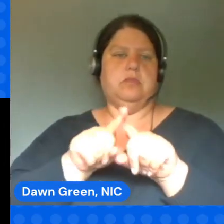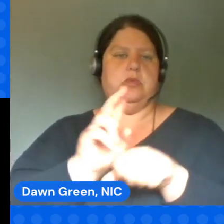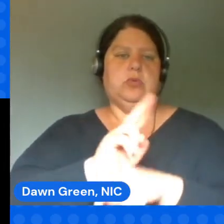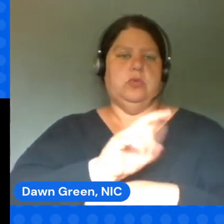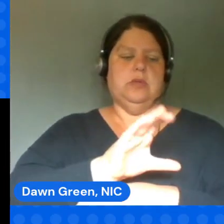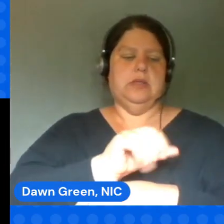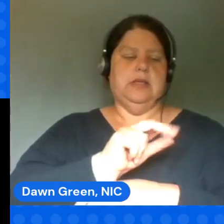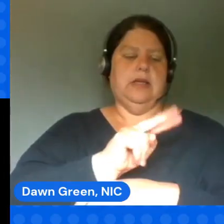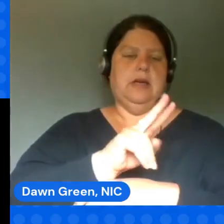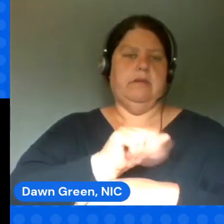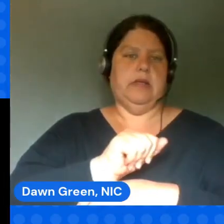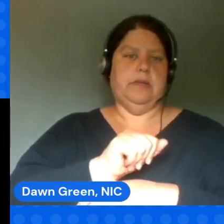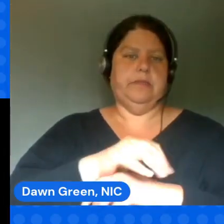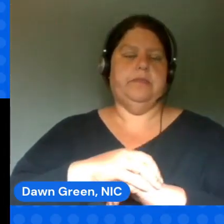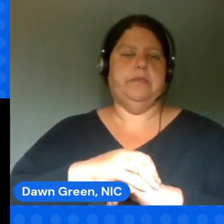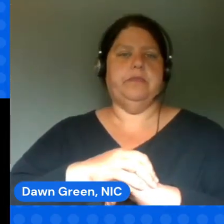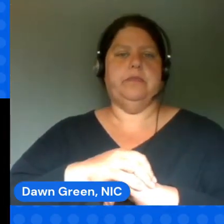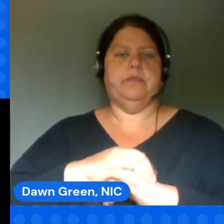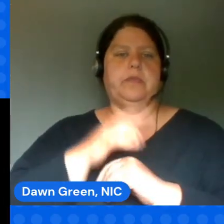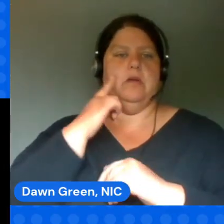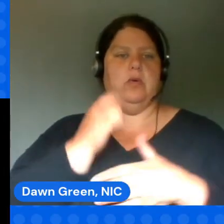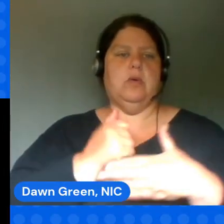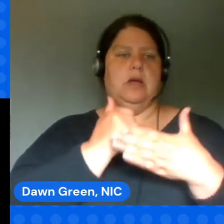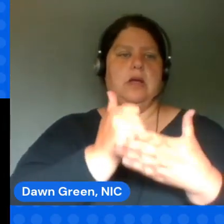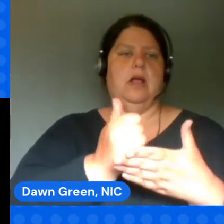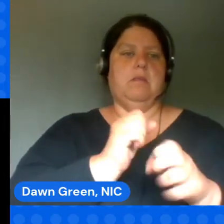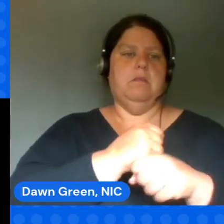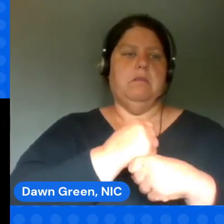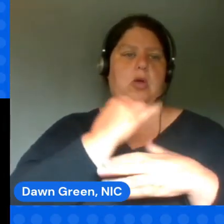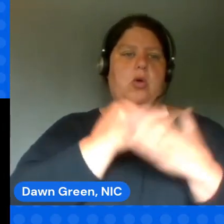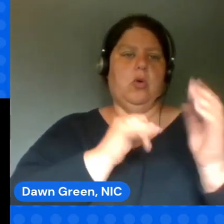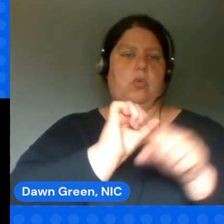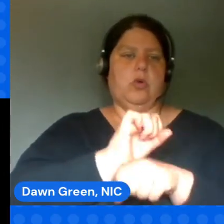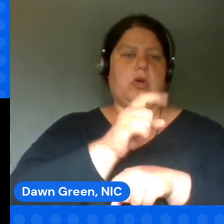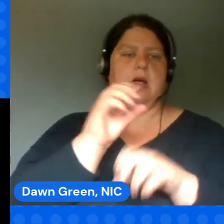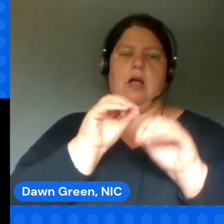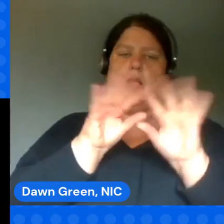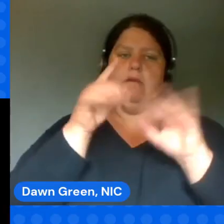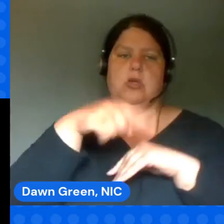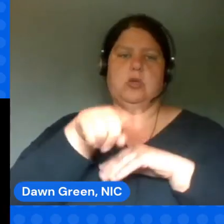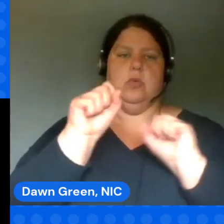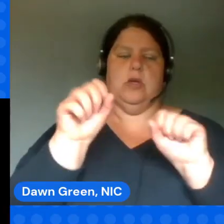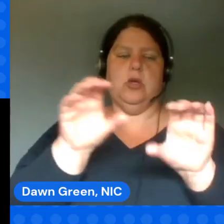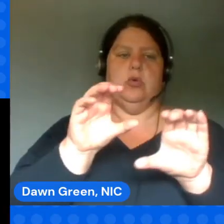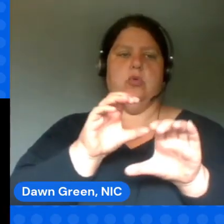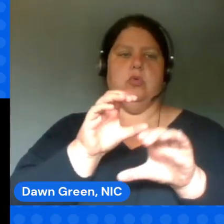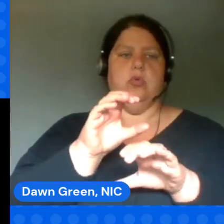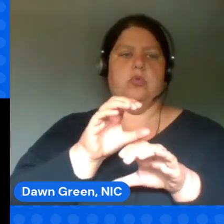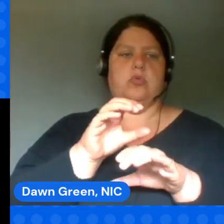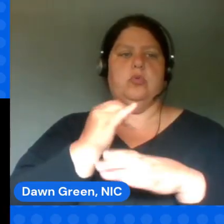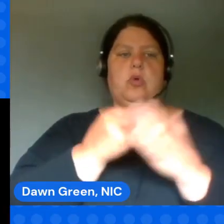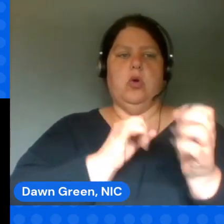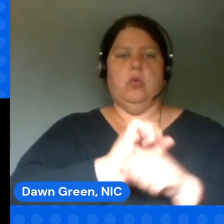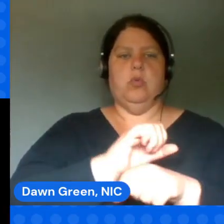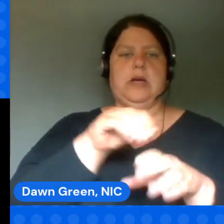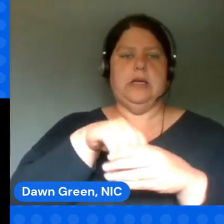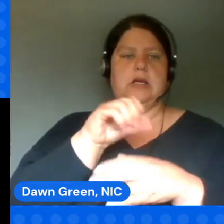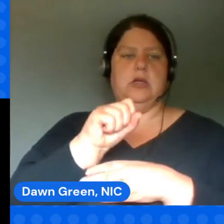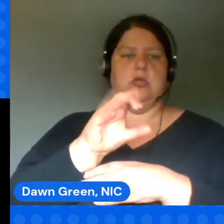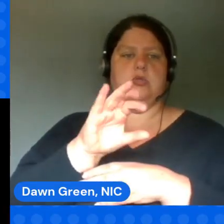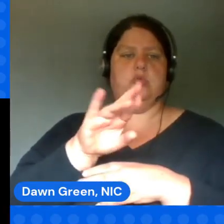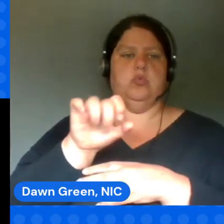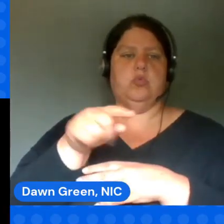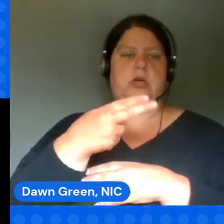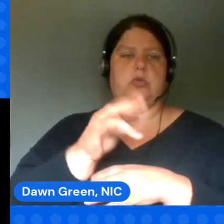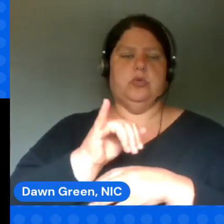Canva to help with creating artwork. Obviously, you can do some artwork in Scratch as well. Um,